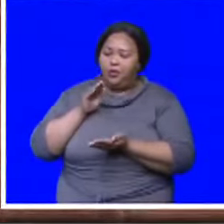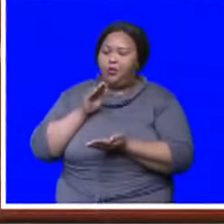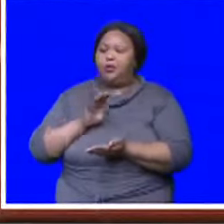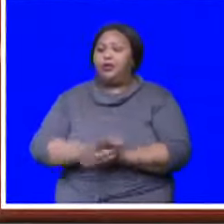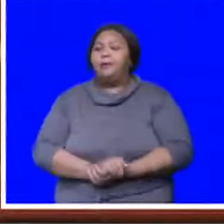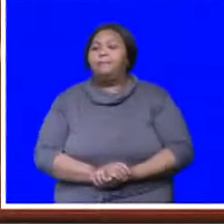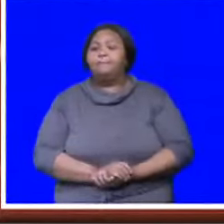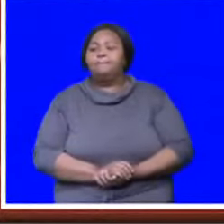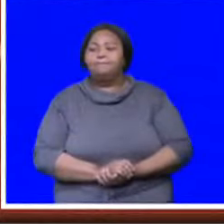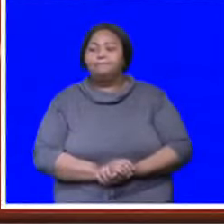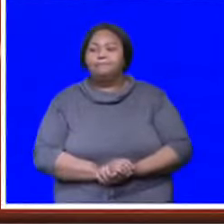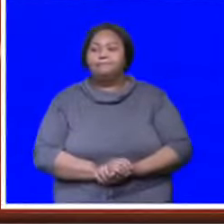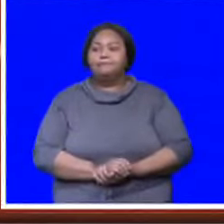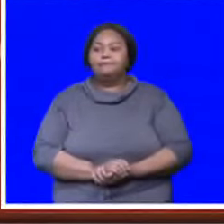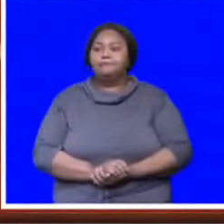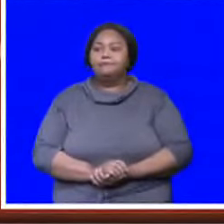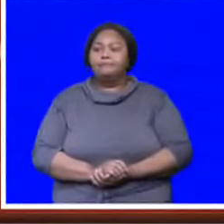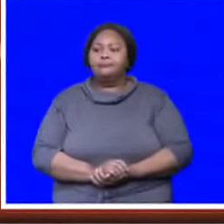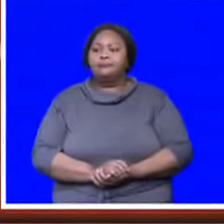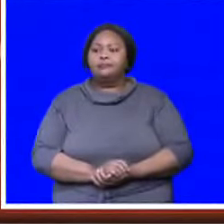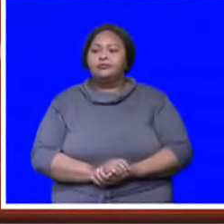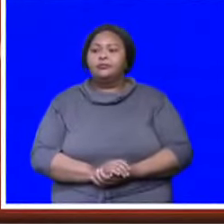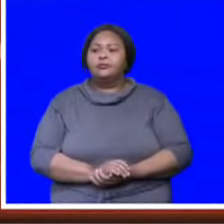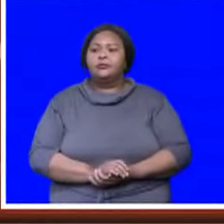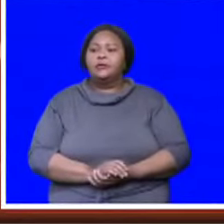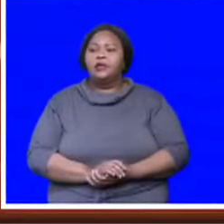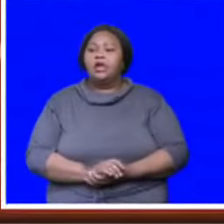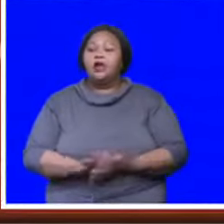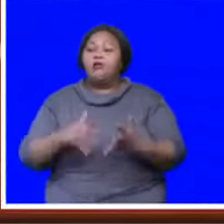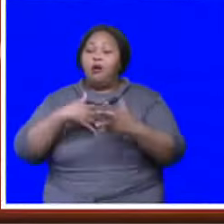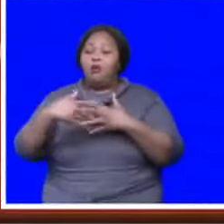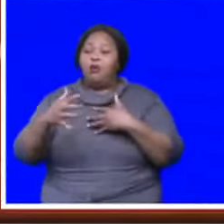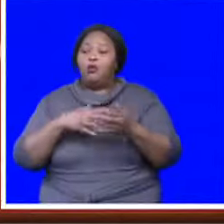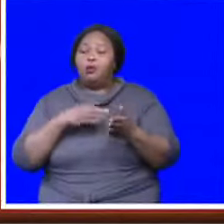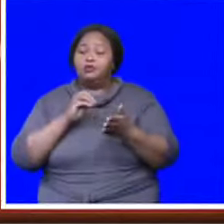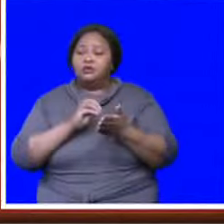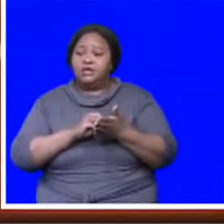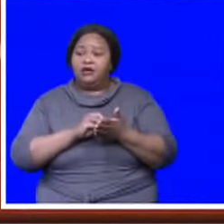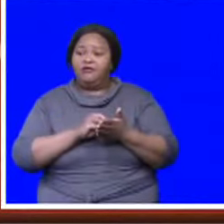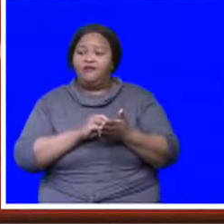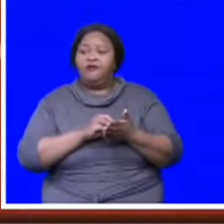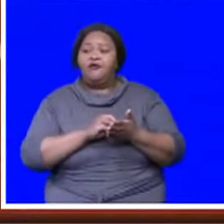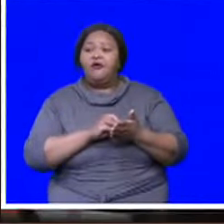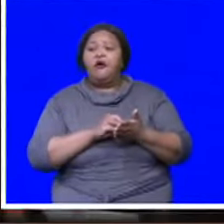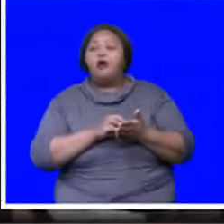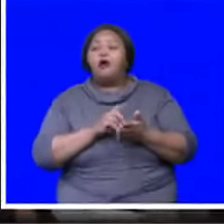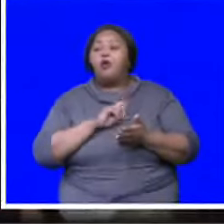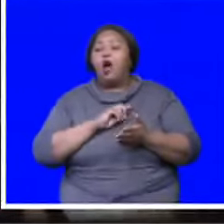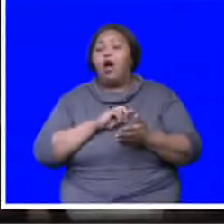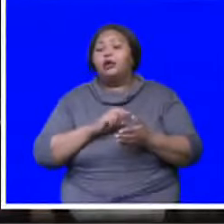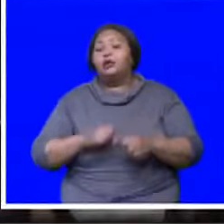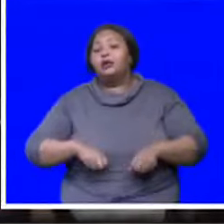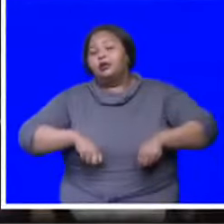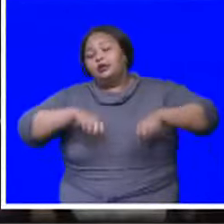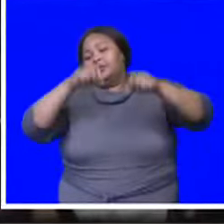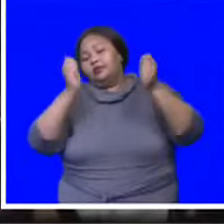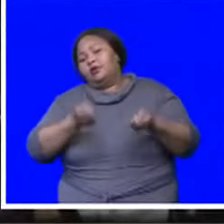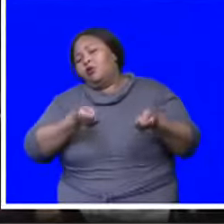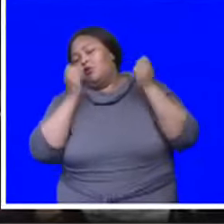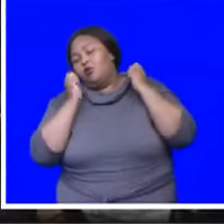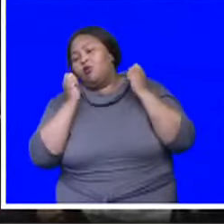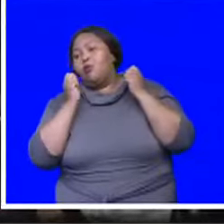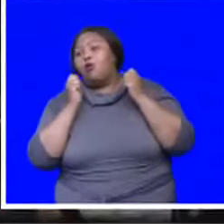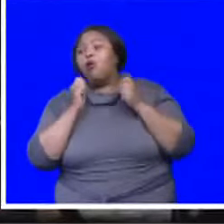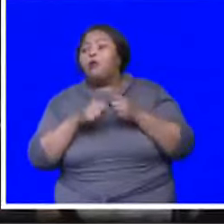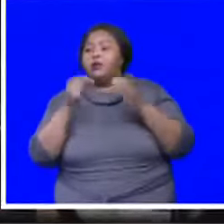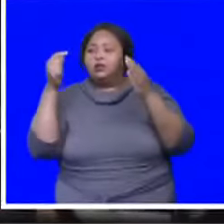other challenges that we had during COVID, is supplies, including supplies like linen. So they are meeting